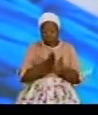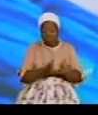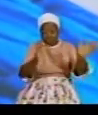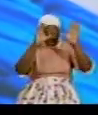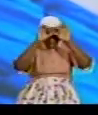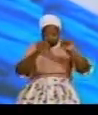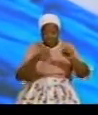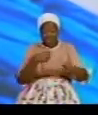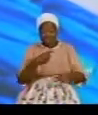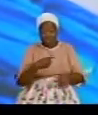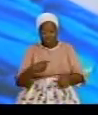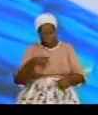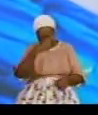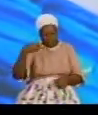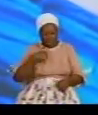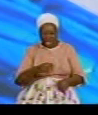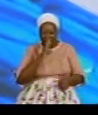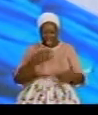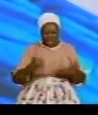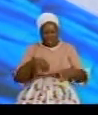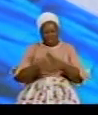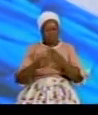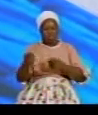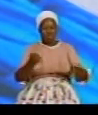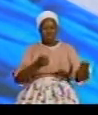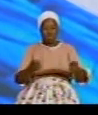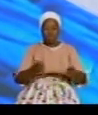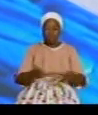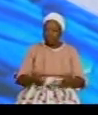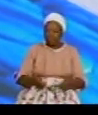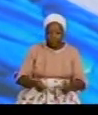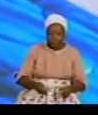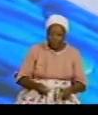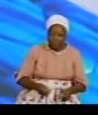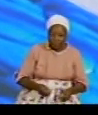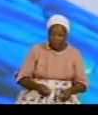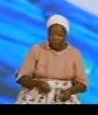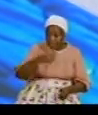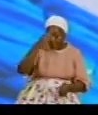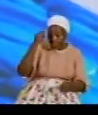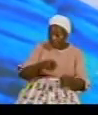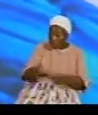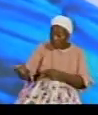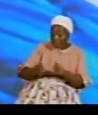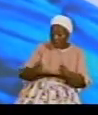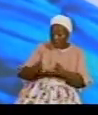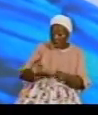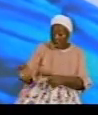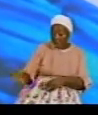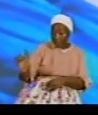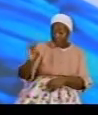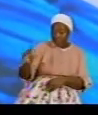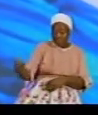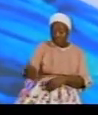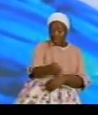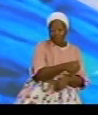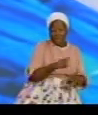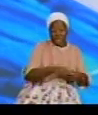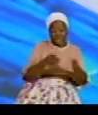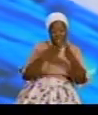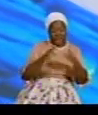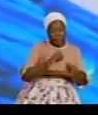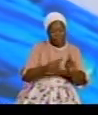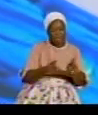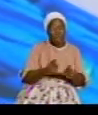from him. Now, those people appoint themselves as leaders, but God has not appointed